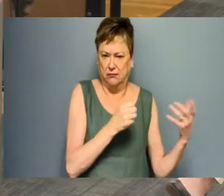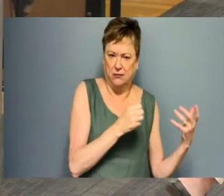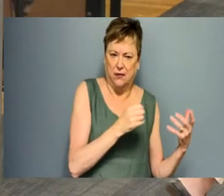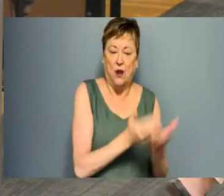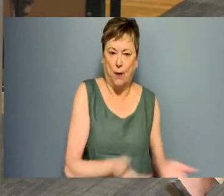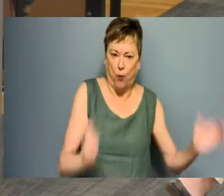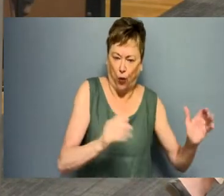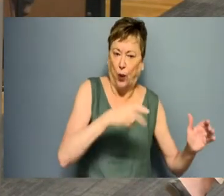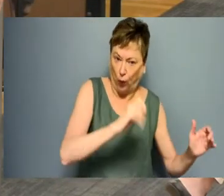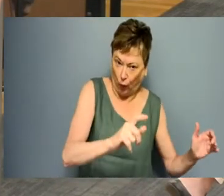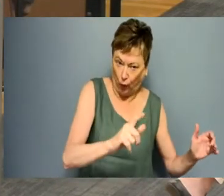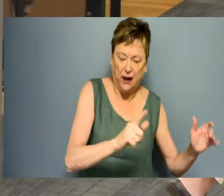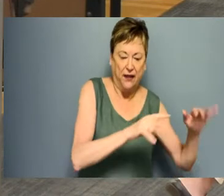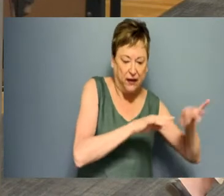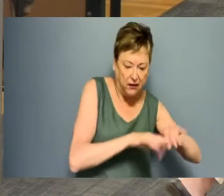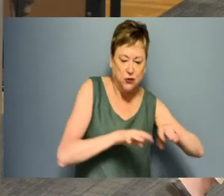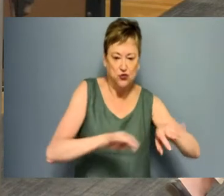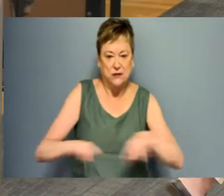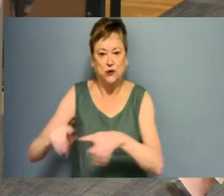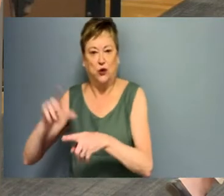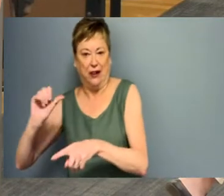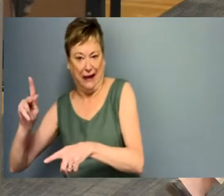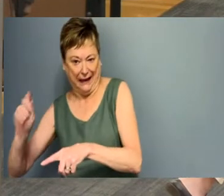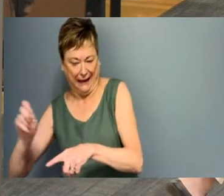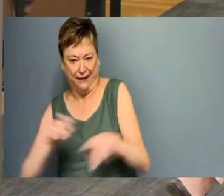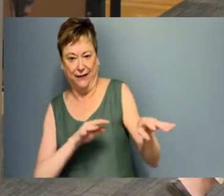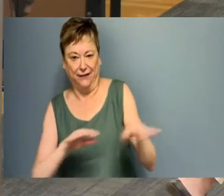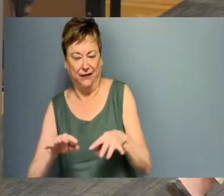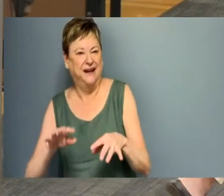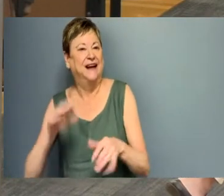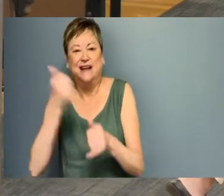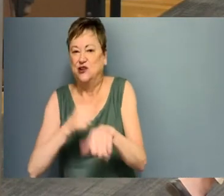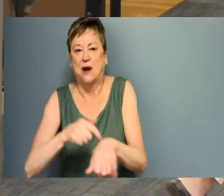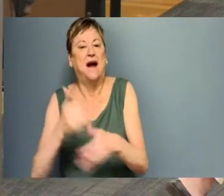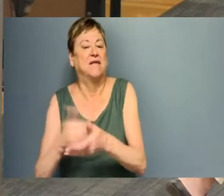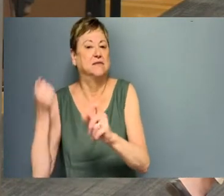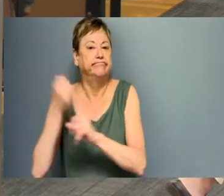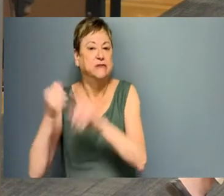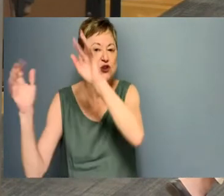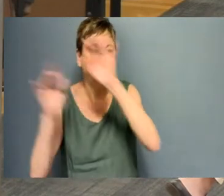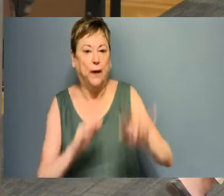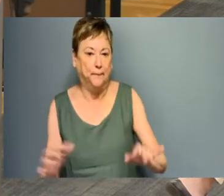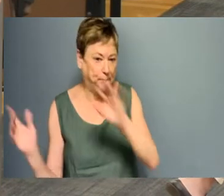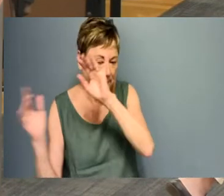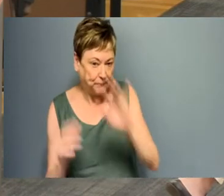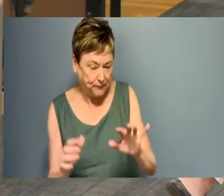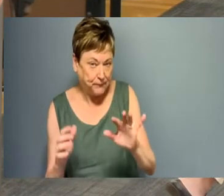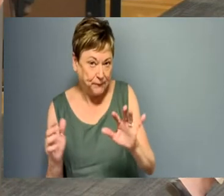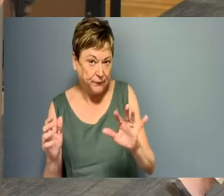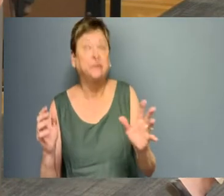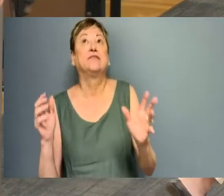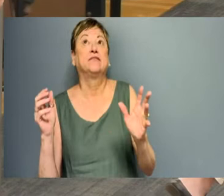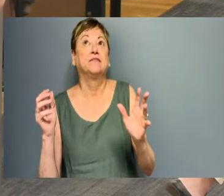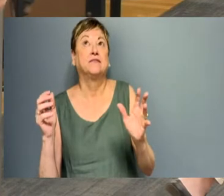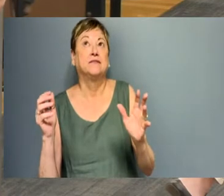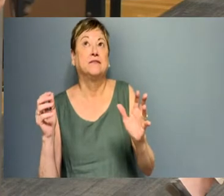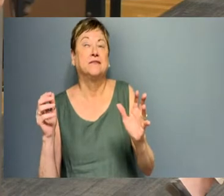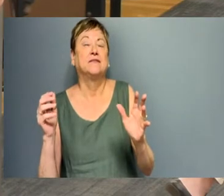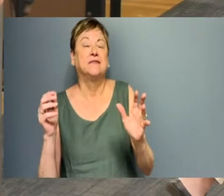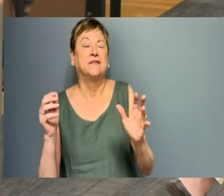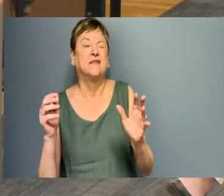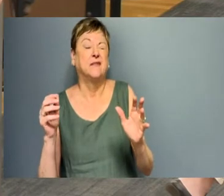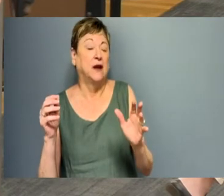just transmitted into the lake with every storm event, the likelihood of reaching our goal